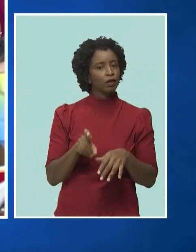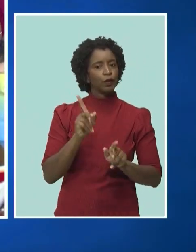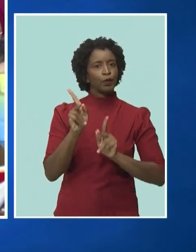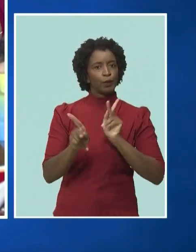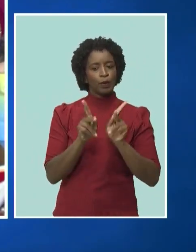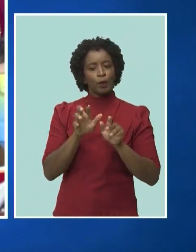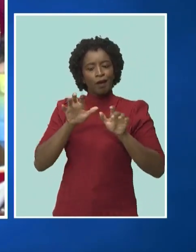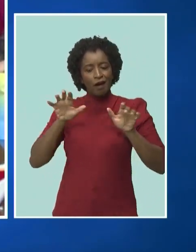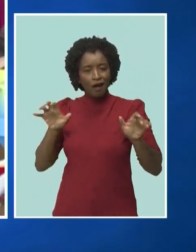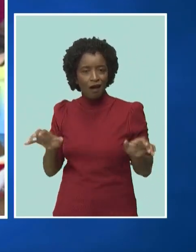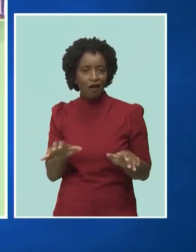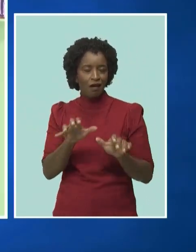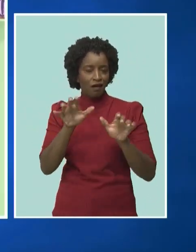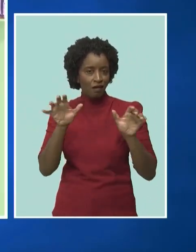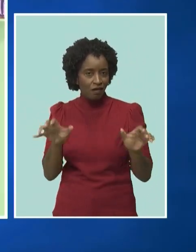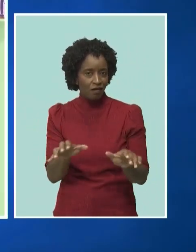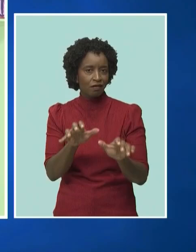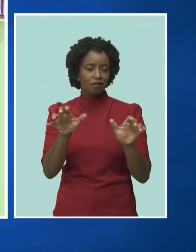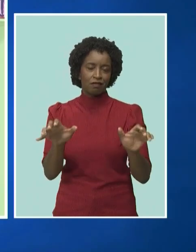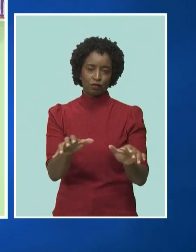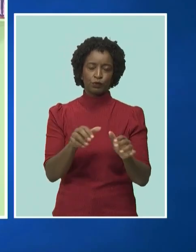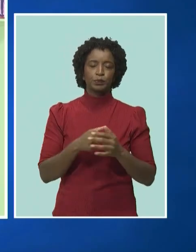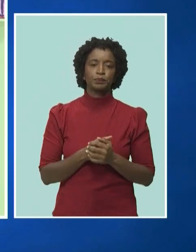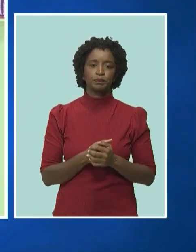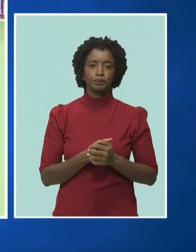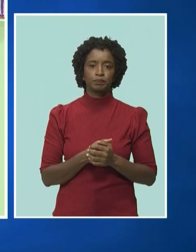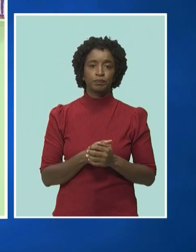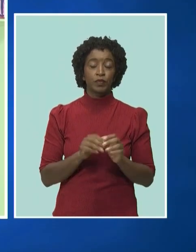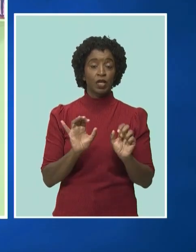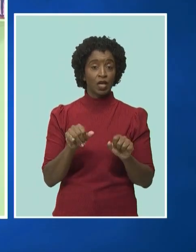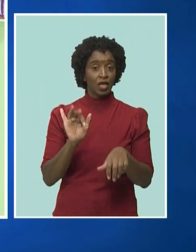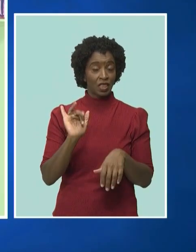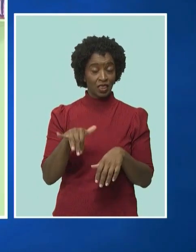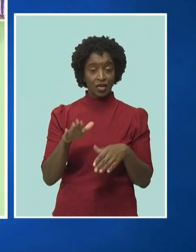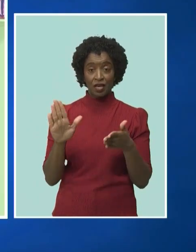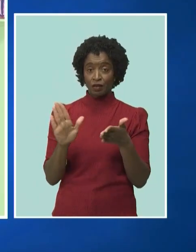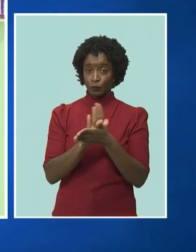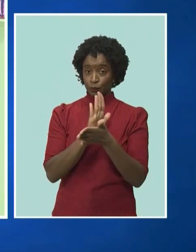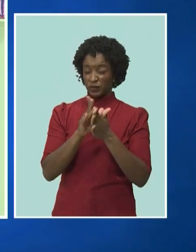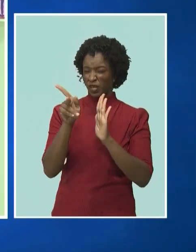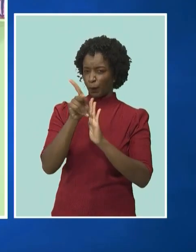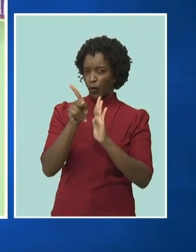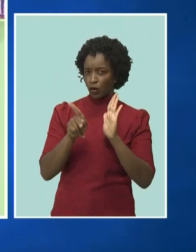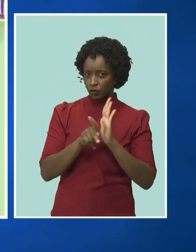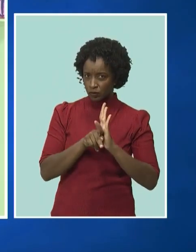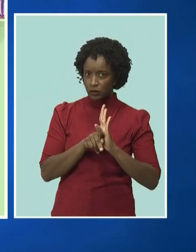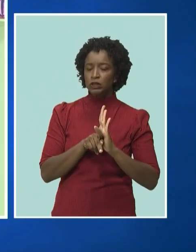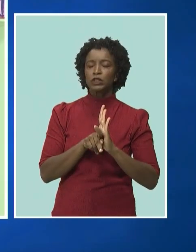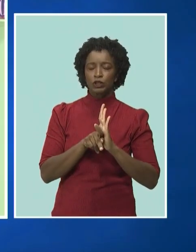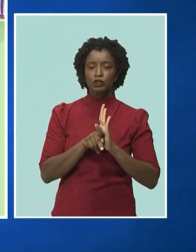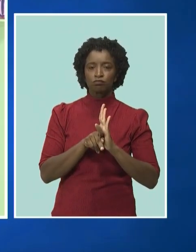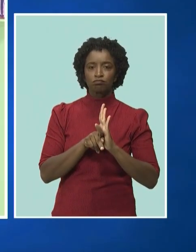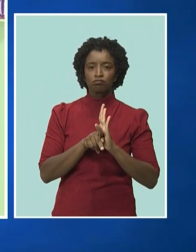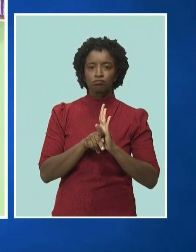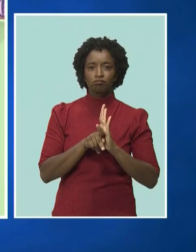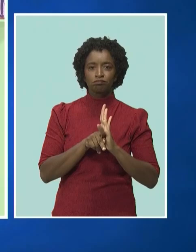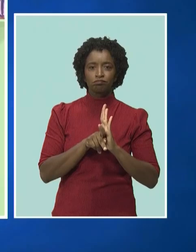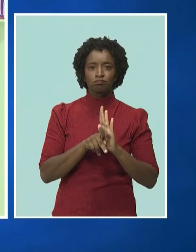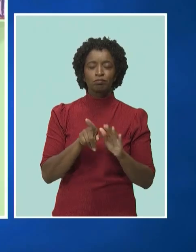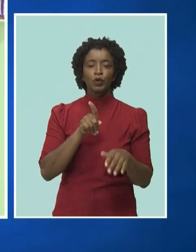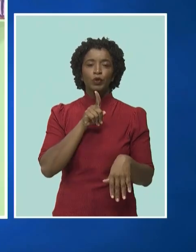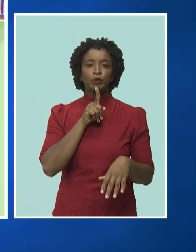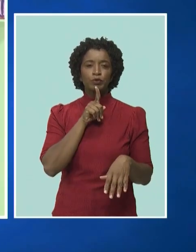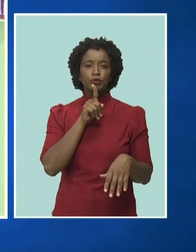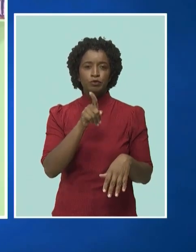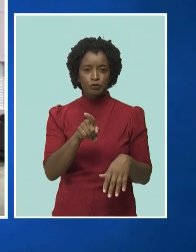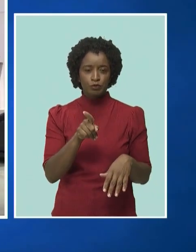together in order to operationalize it, make it real and practical, for the want of a better word, to enforce